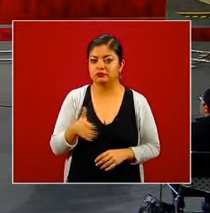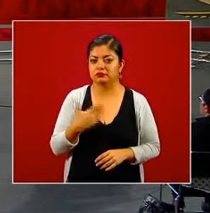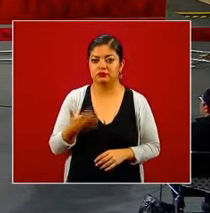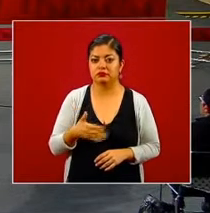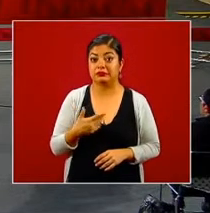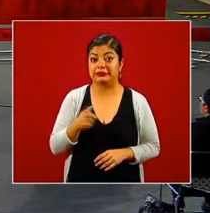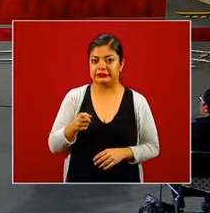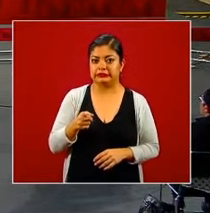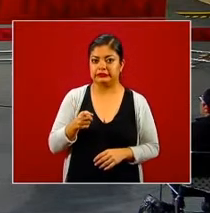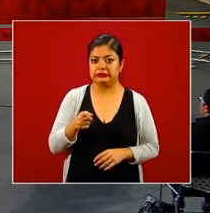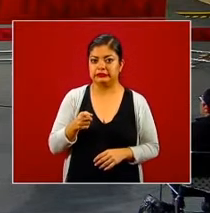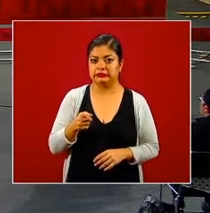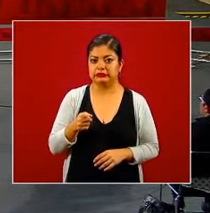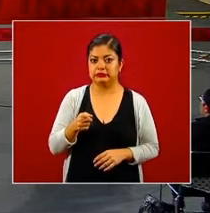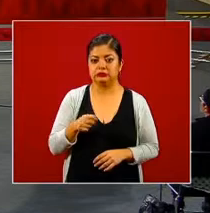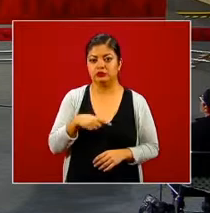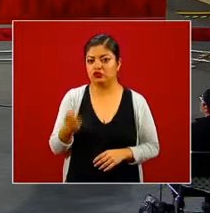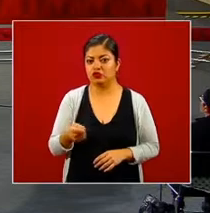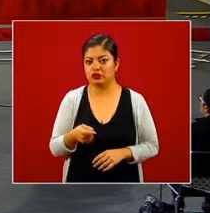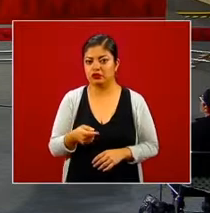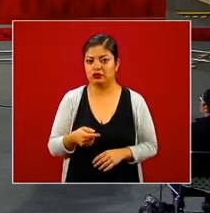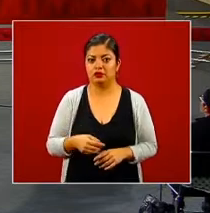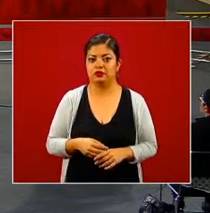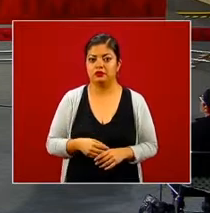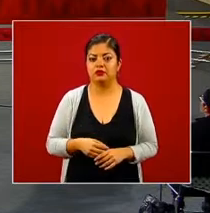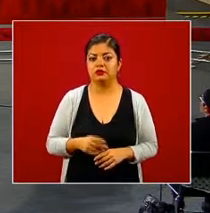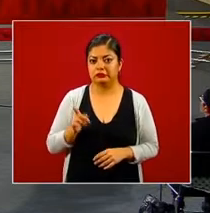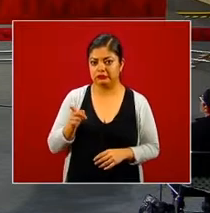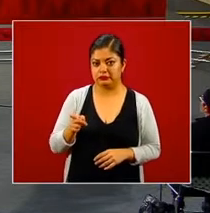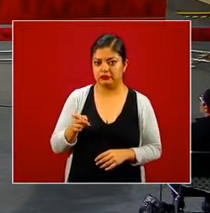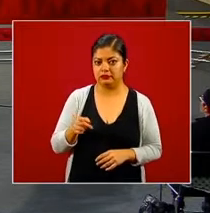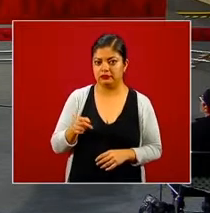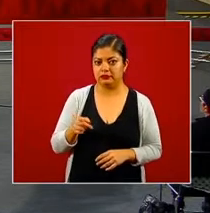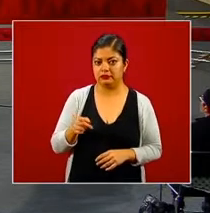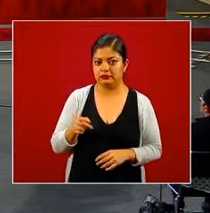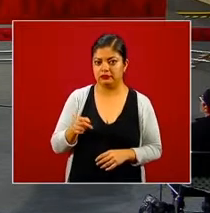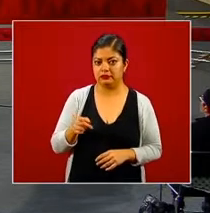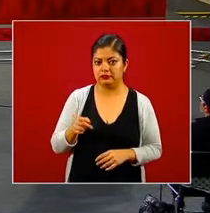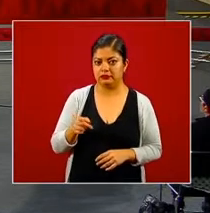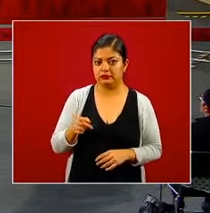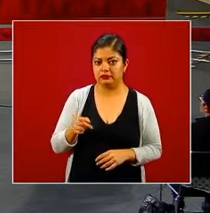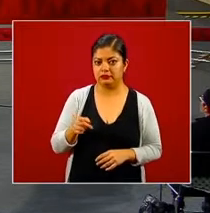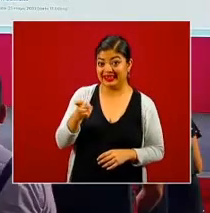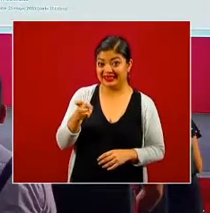Back, back, back, there, next, there.